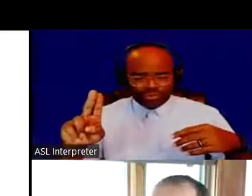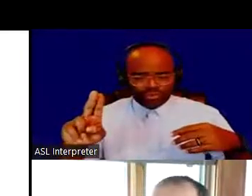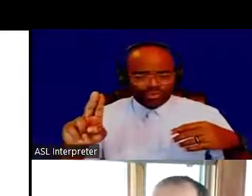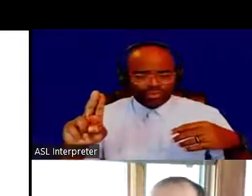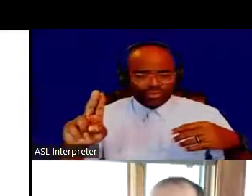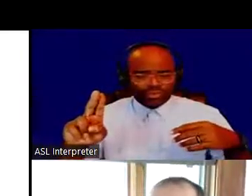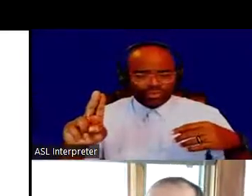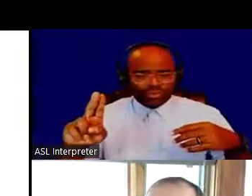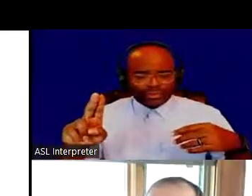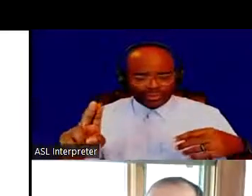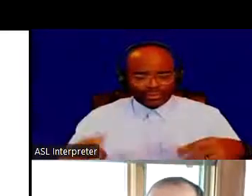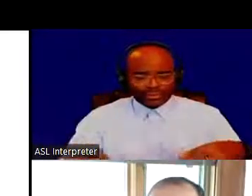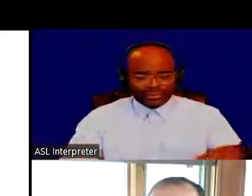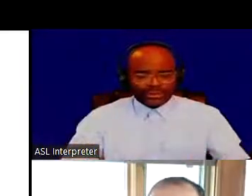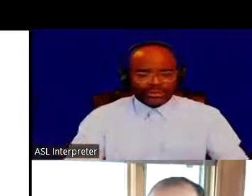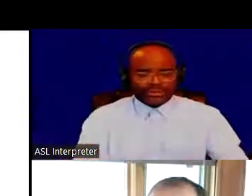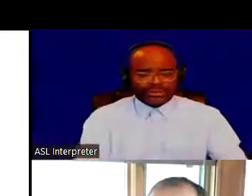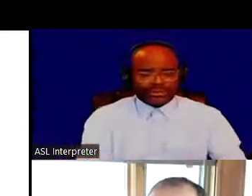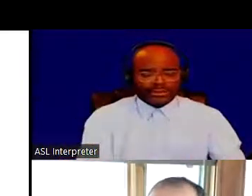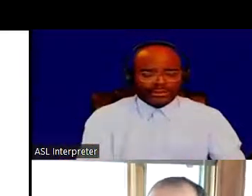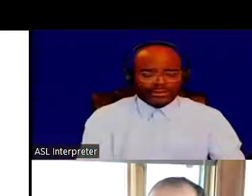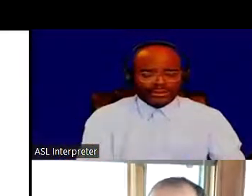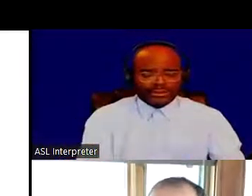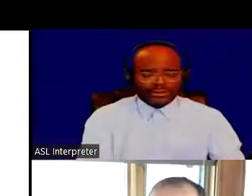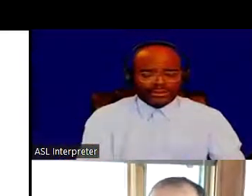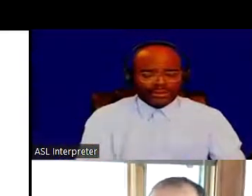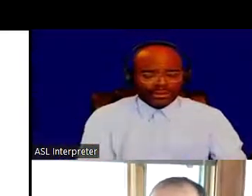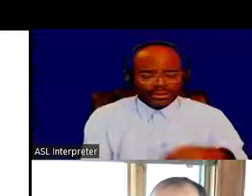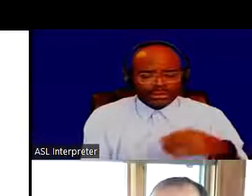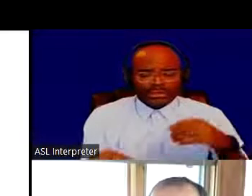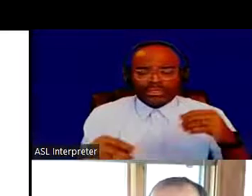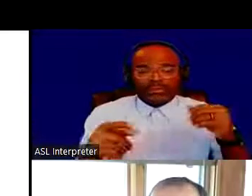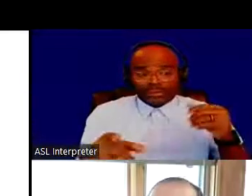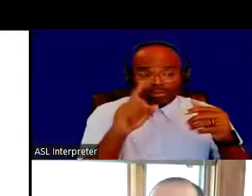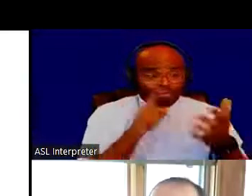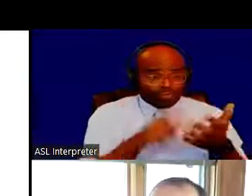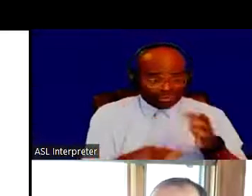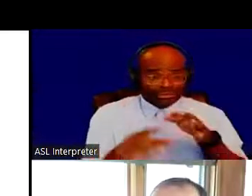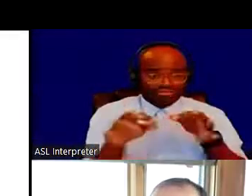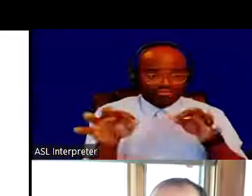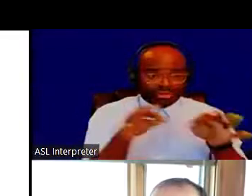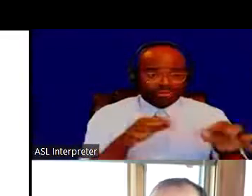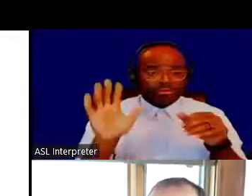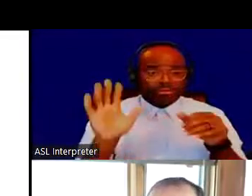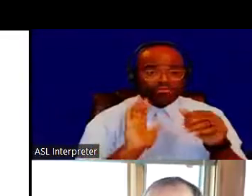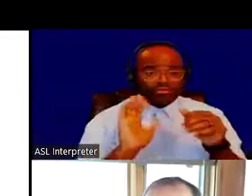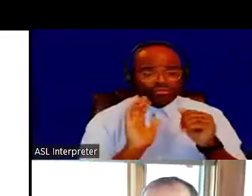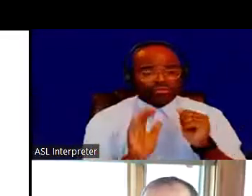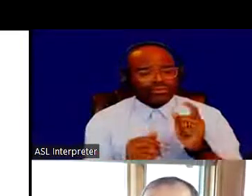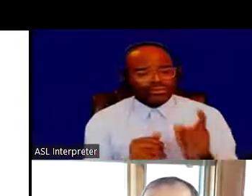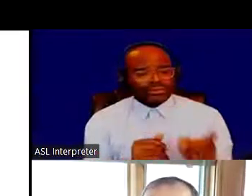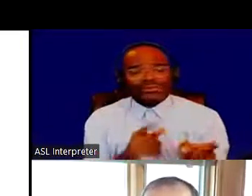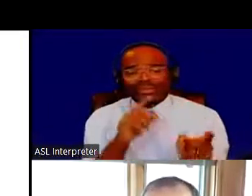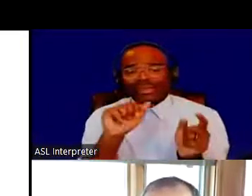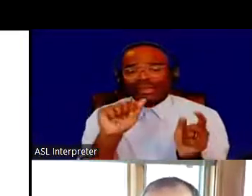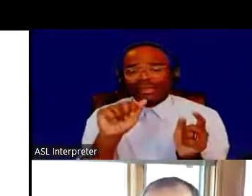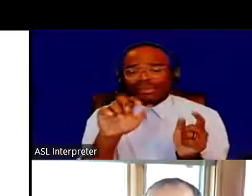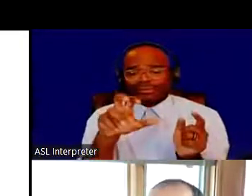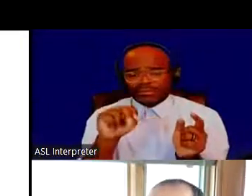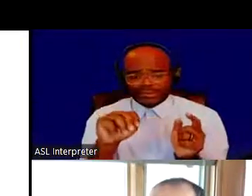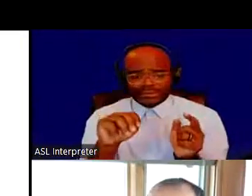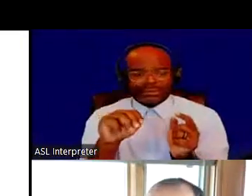if you haven't heard this described before, an adaptation menu is basically a